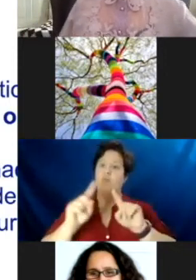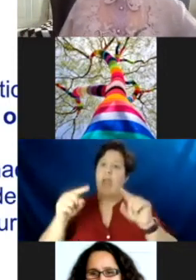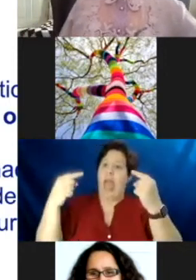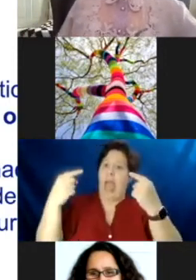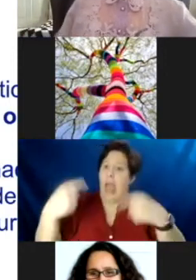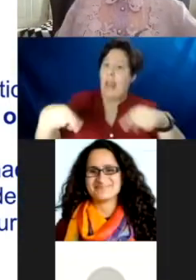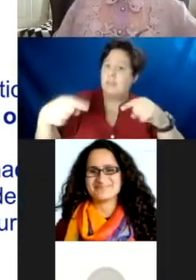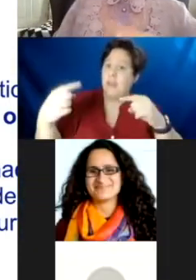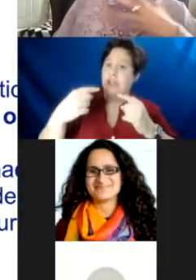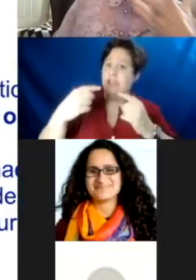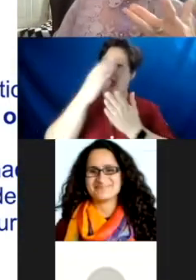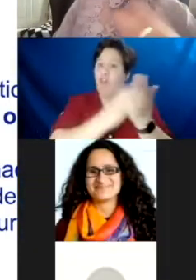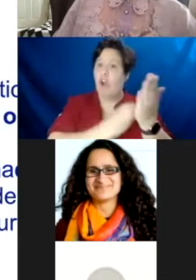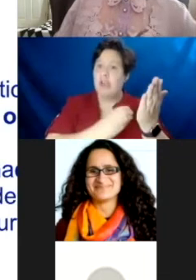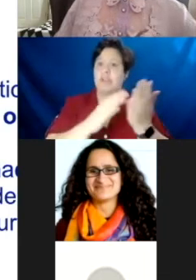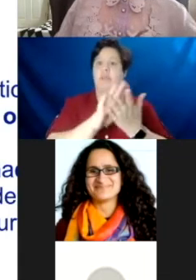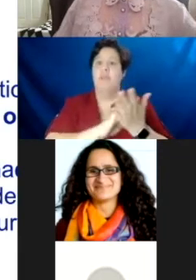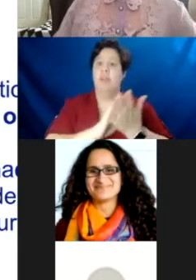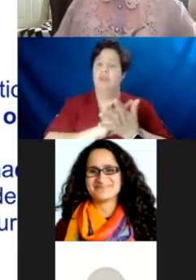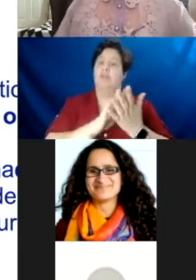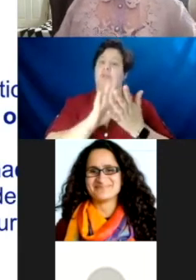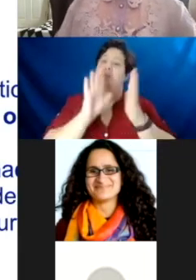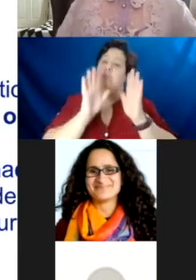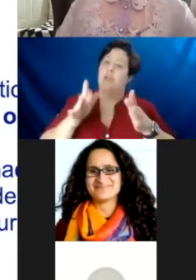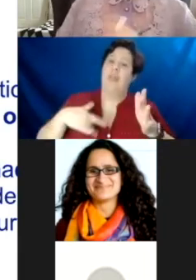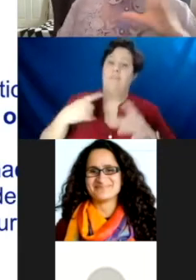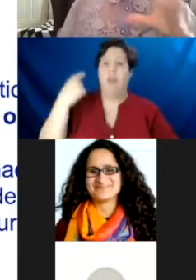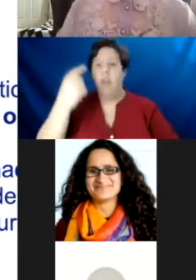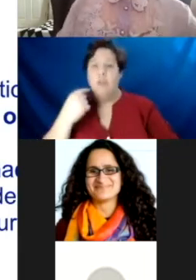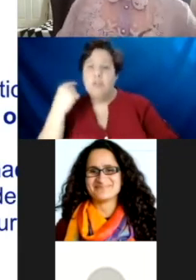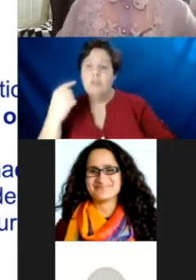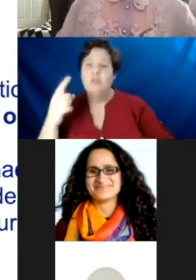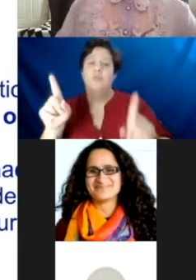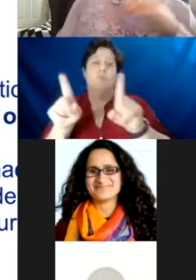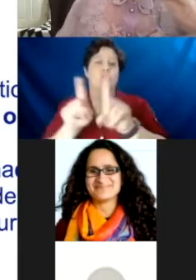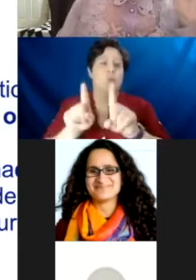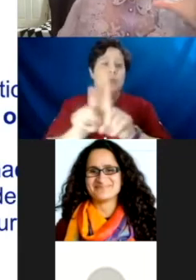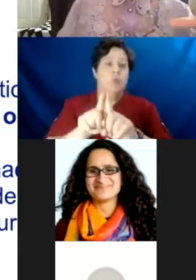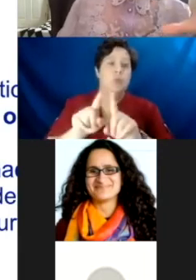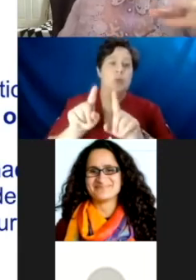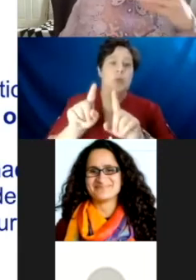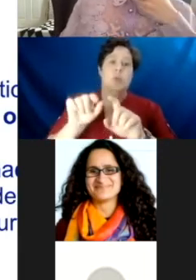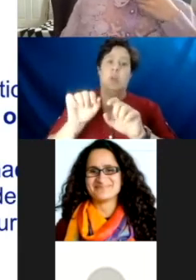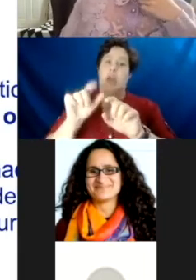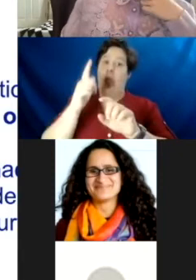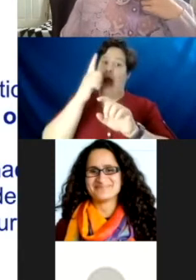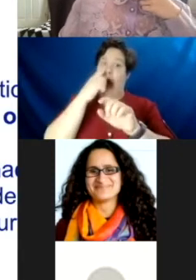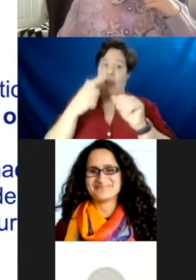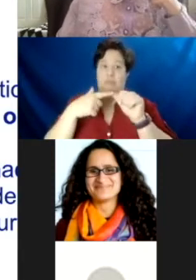questions, therefore relating to living in London, or sort of being able to